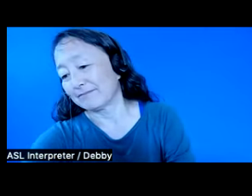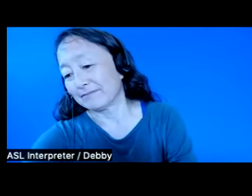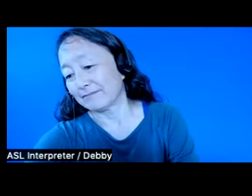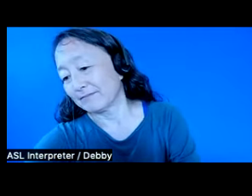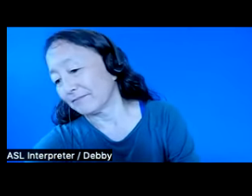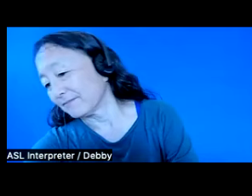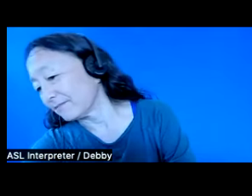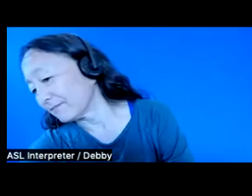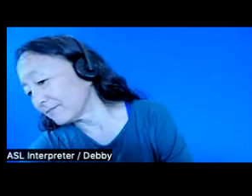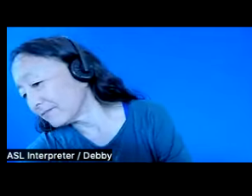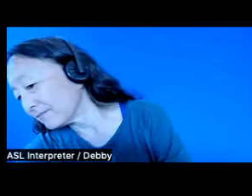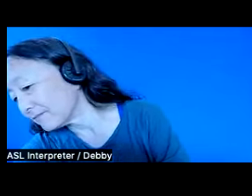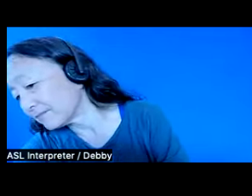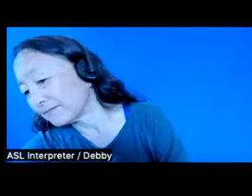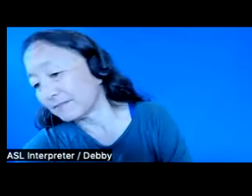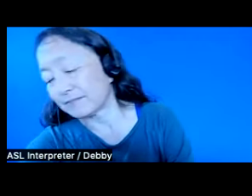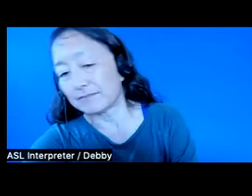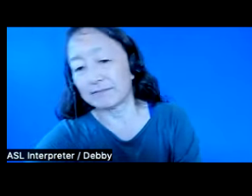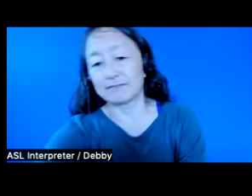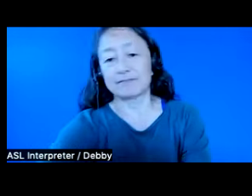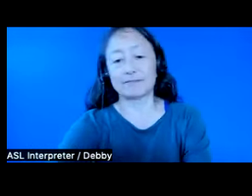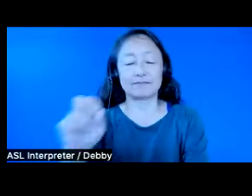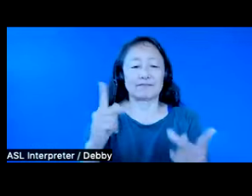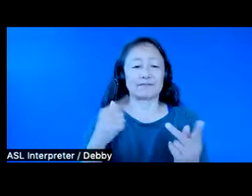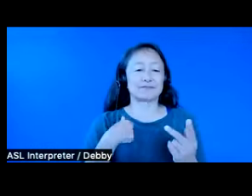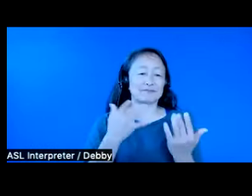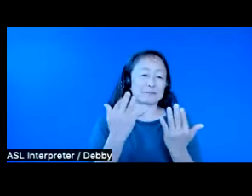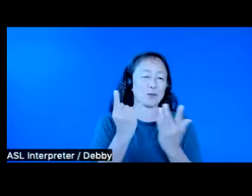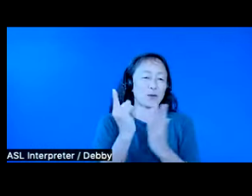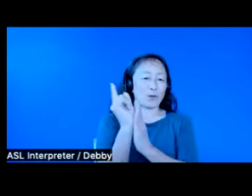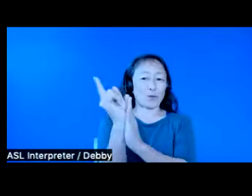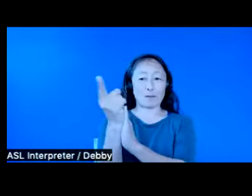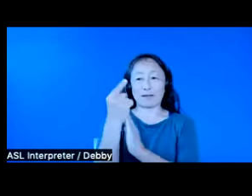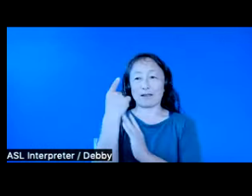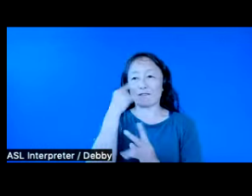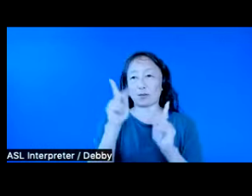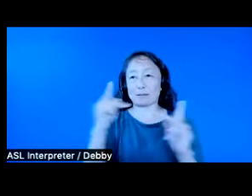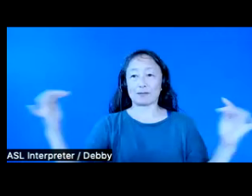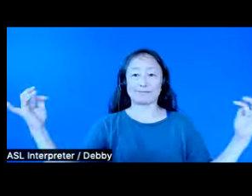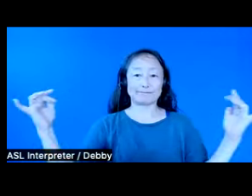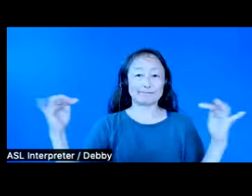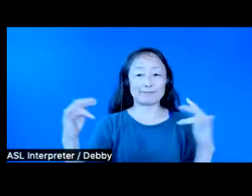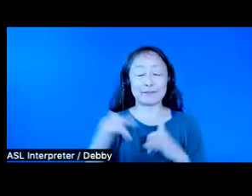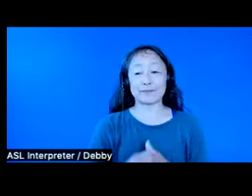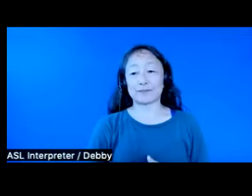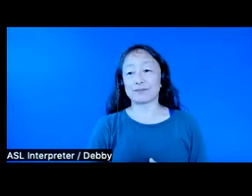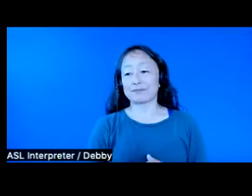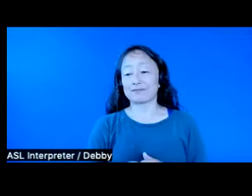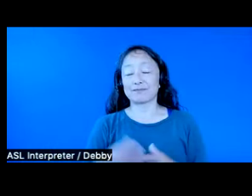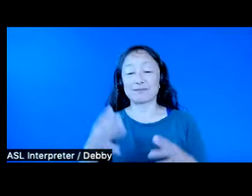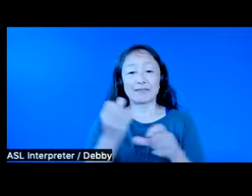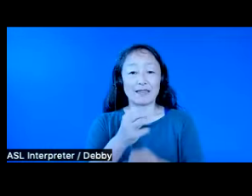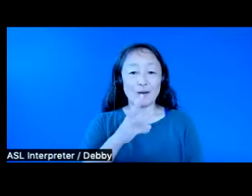Okay. Right, let's give it just one more minute for folks to come back and like get some water, do